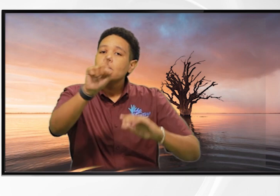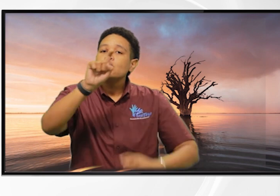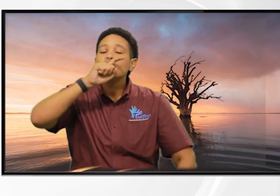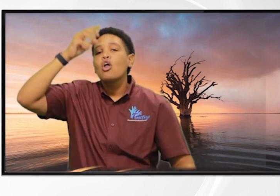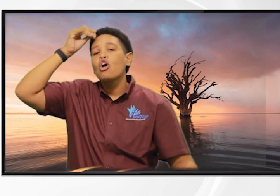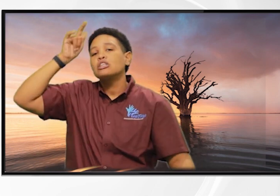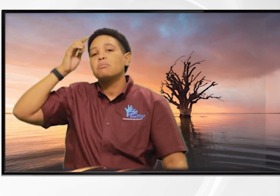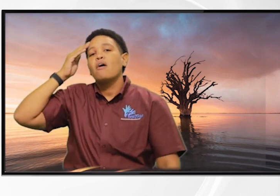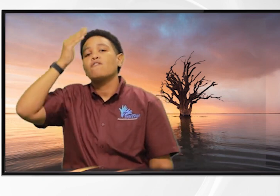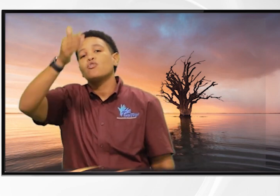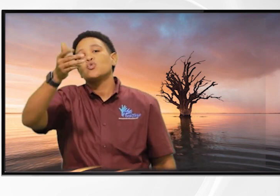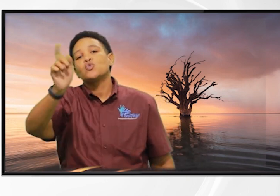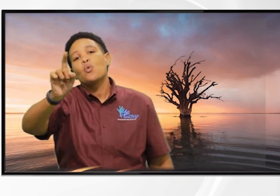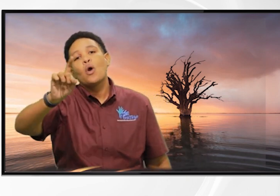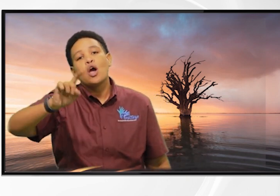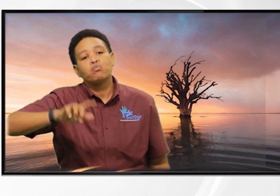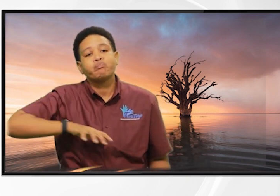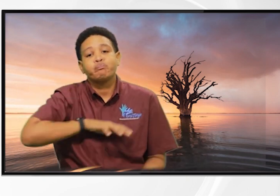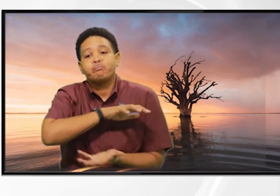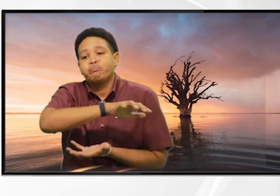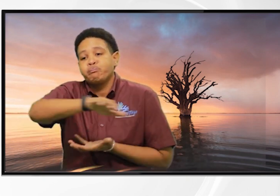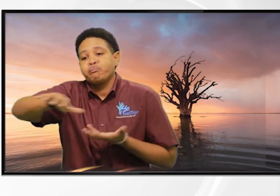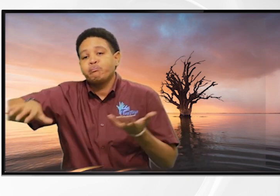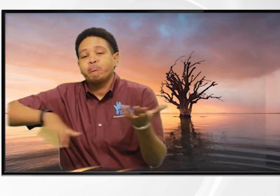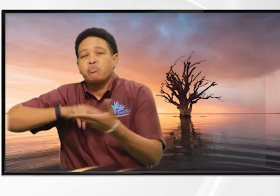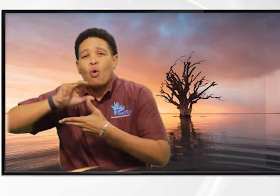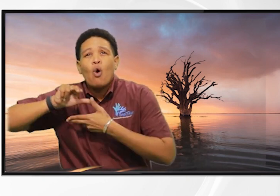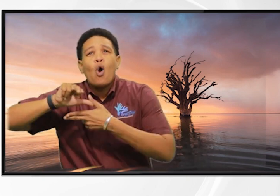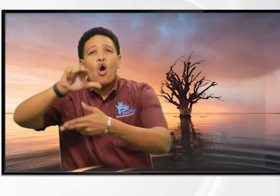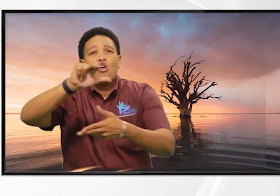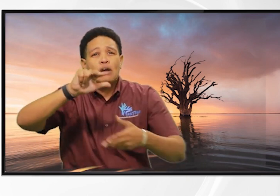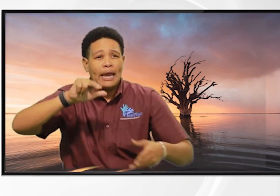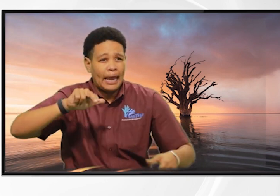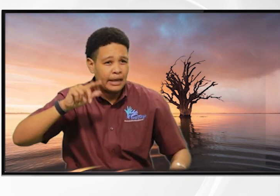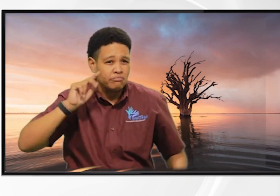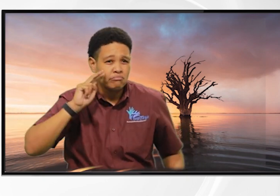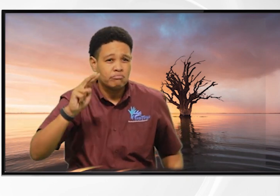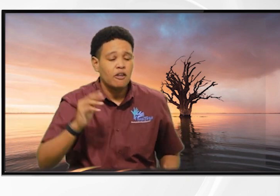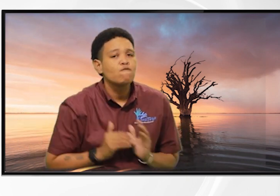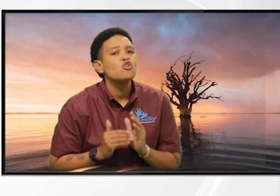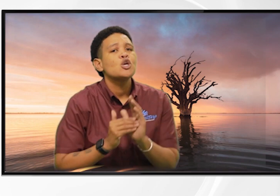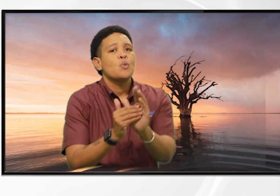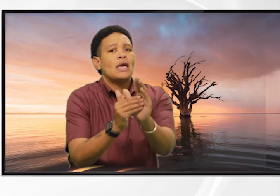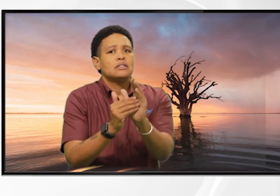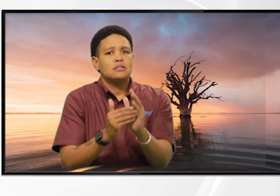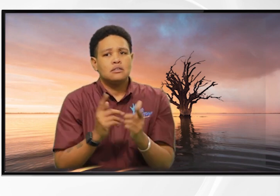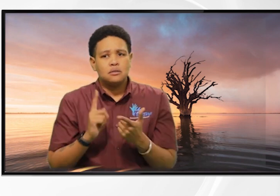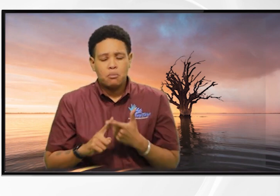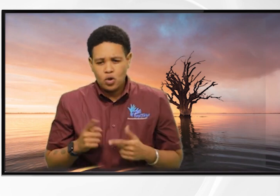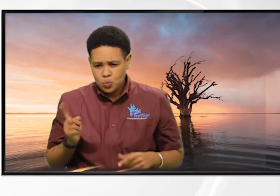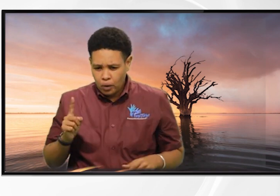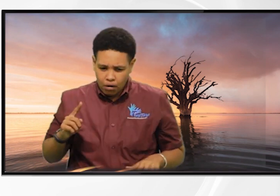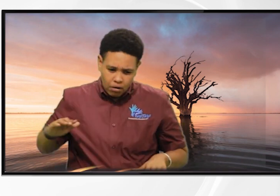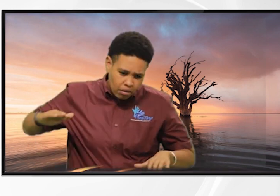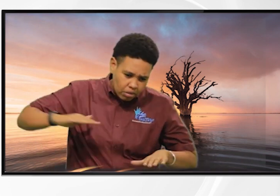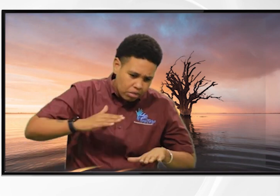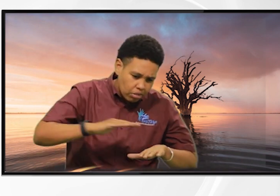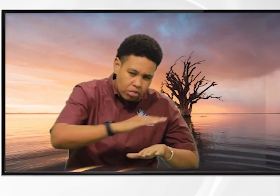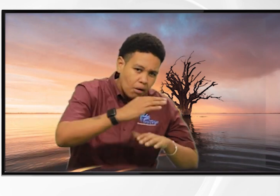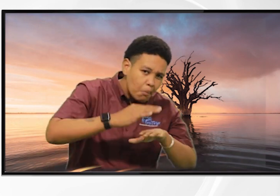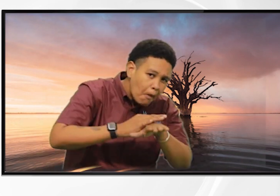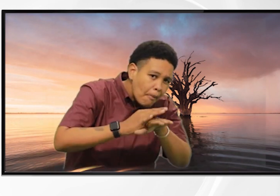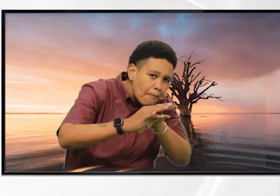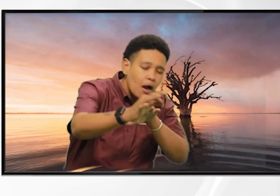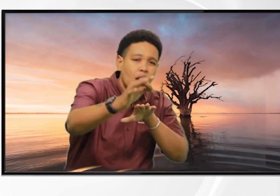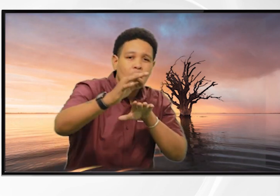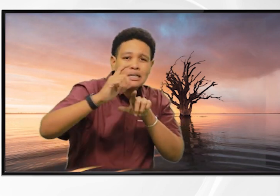contemplate a future where tropical storm hurricane genesis, frequency, and tracks are similar to